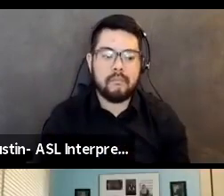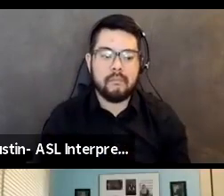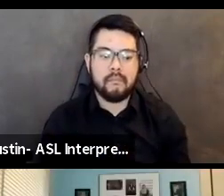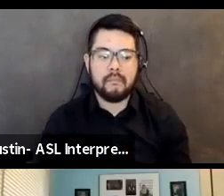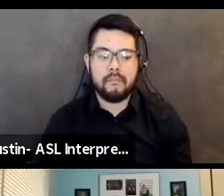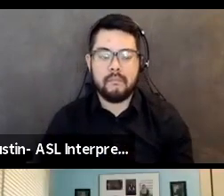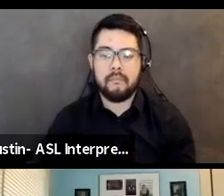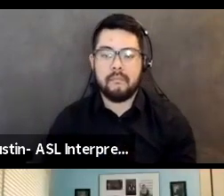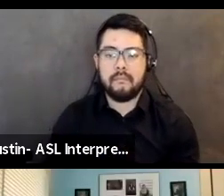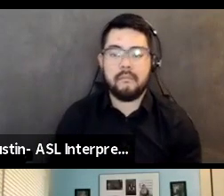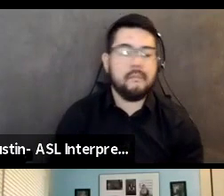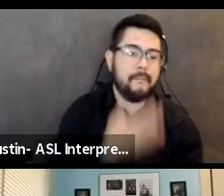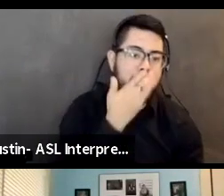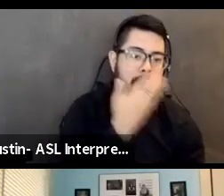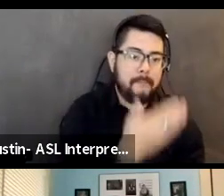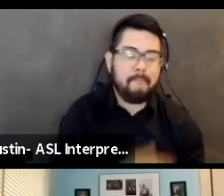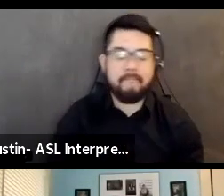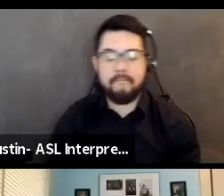thank you